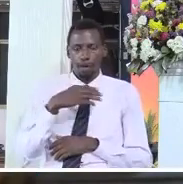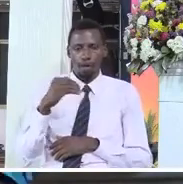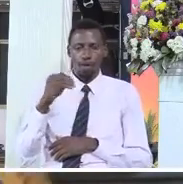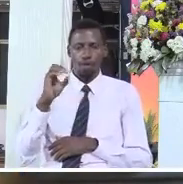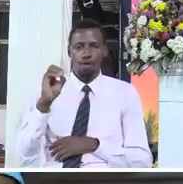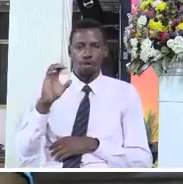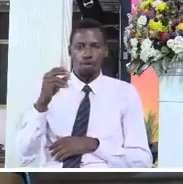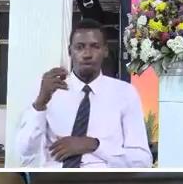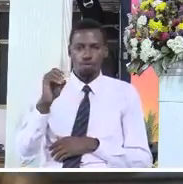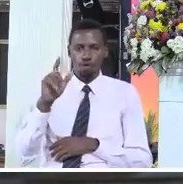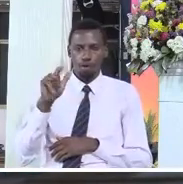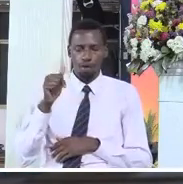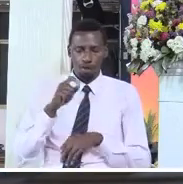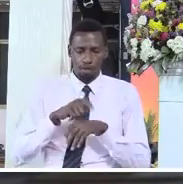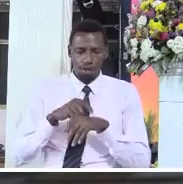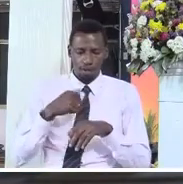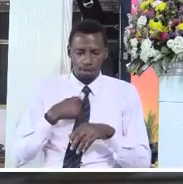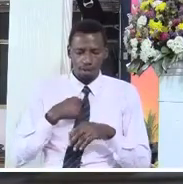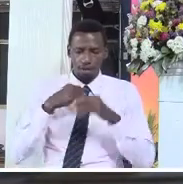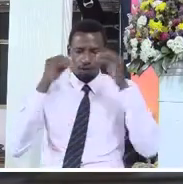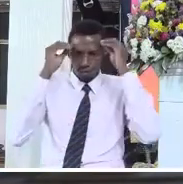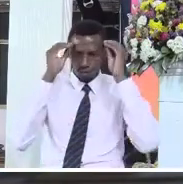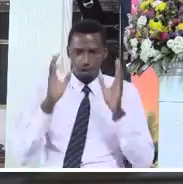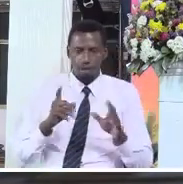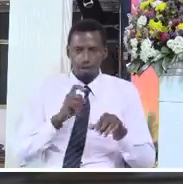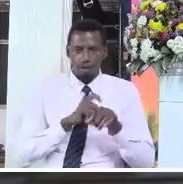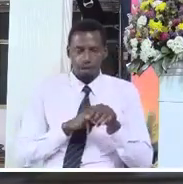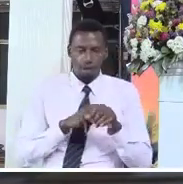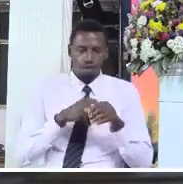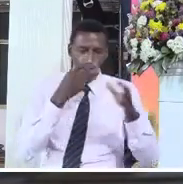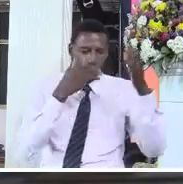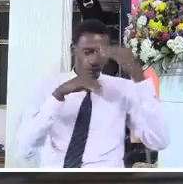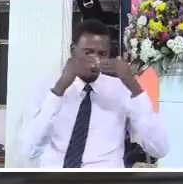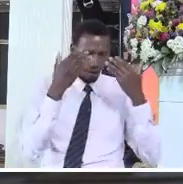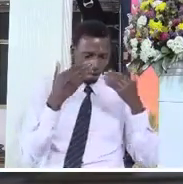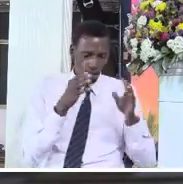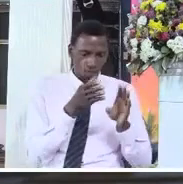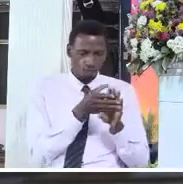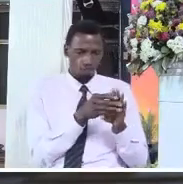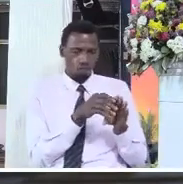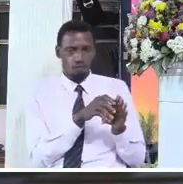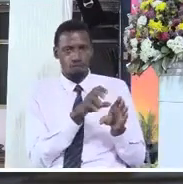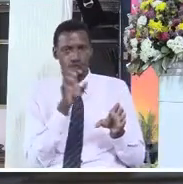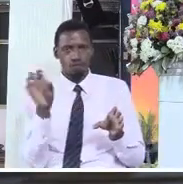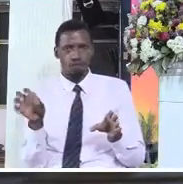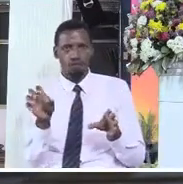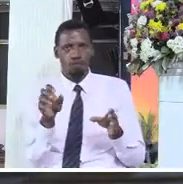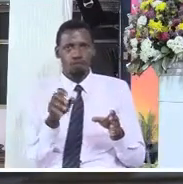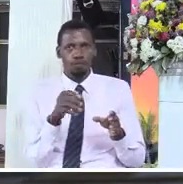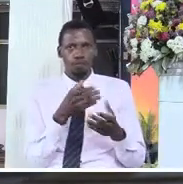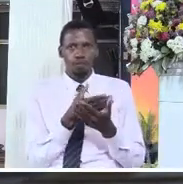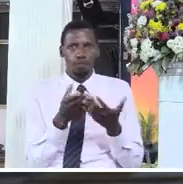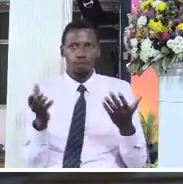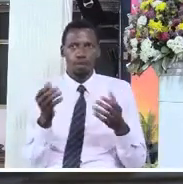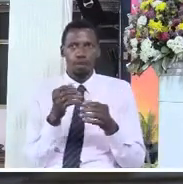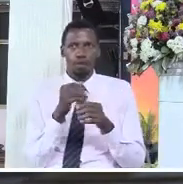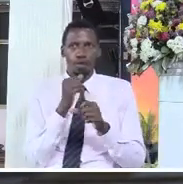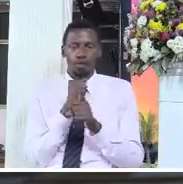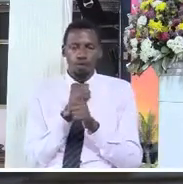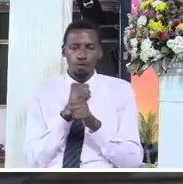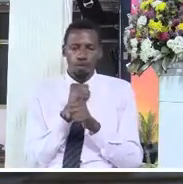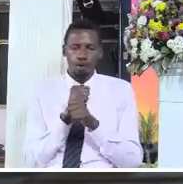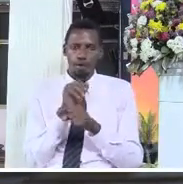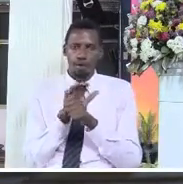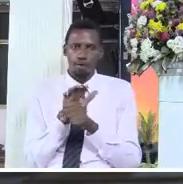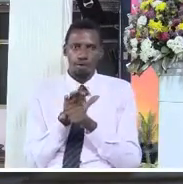member when I was a student. So even after leaving the university, they worked a lot to help me, make me come here. I was